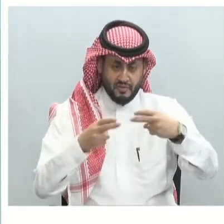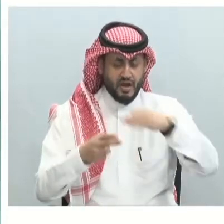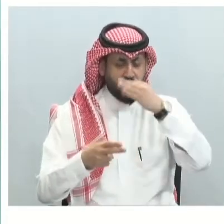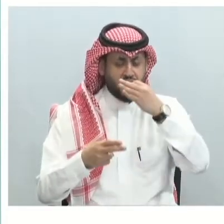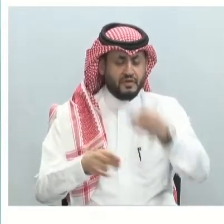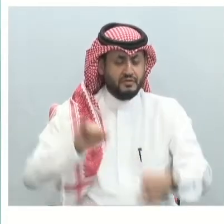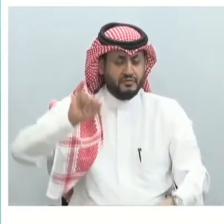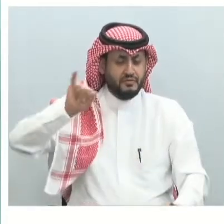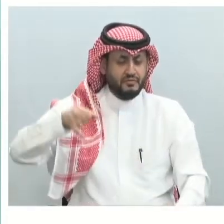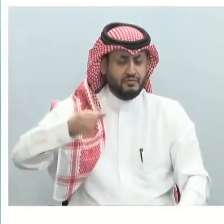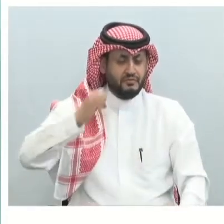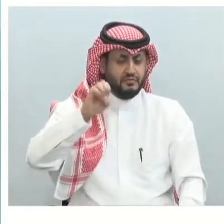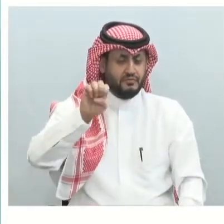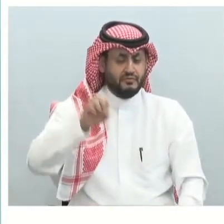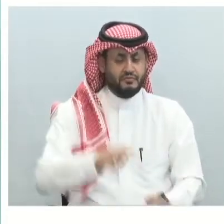So Joe says what?